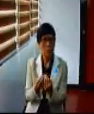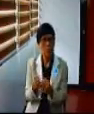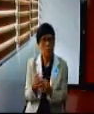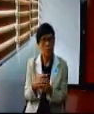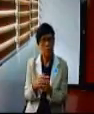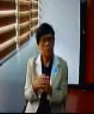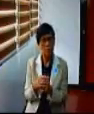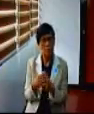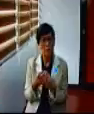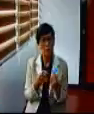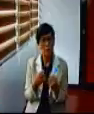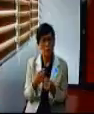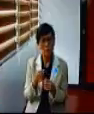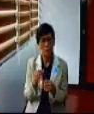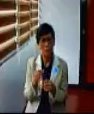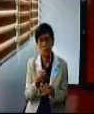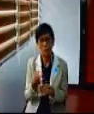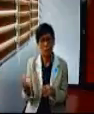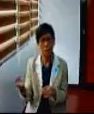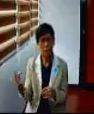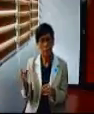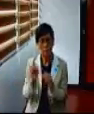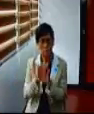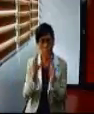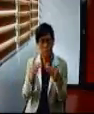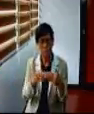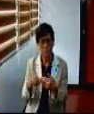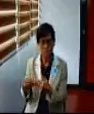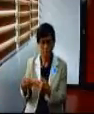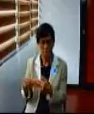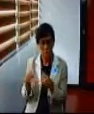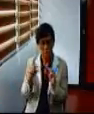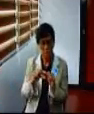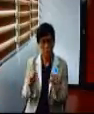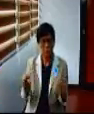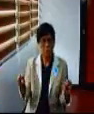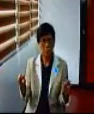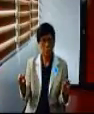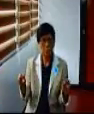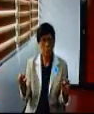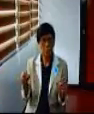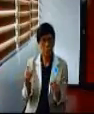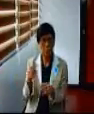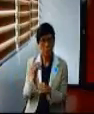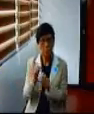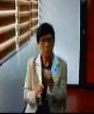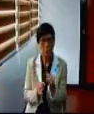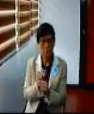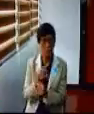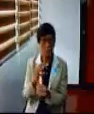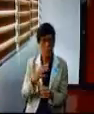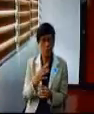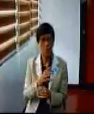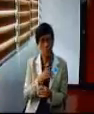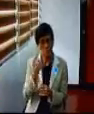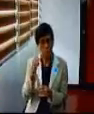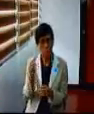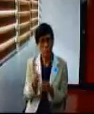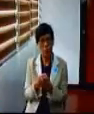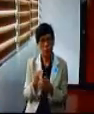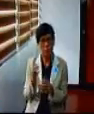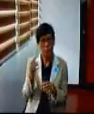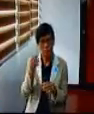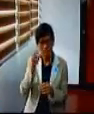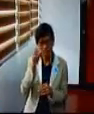and have set up clear guidance for their members. The International Chamber of Commerce, the International Council for Mining and Metals, the